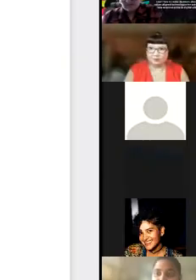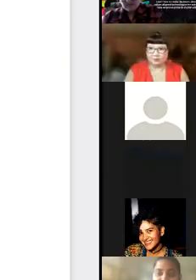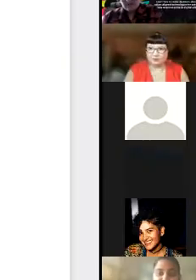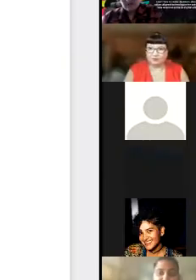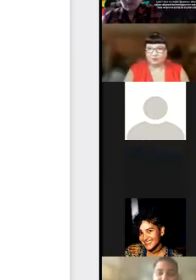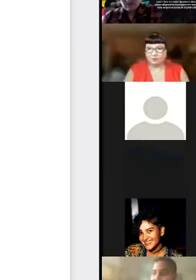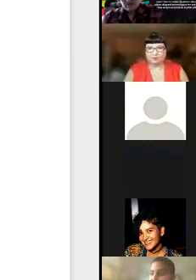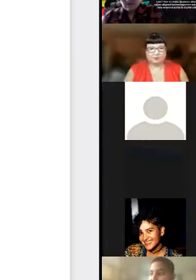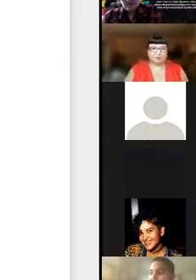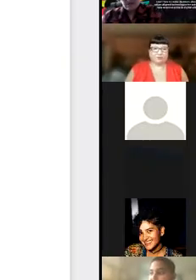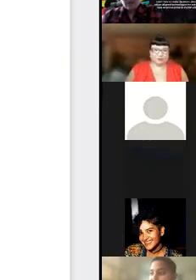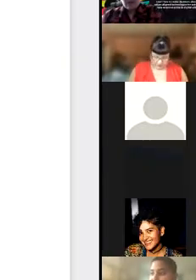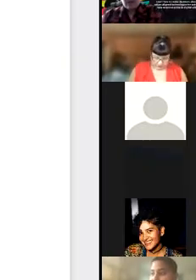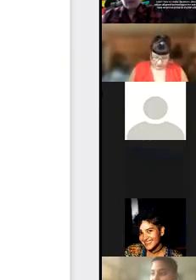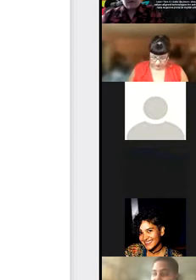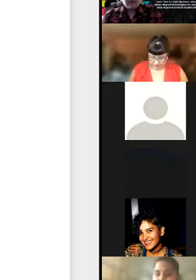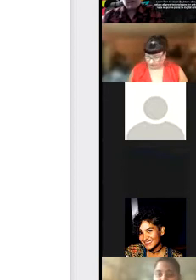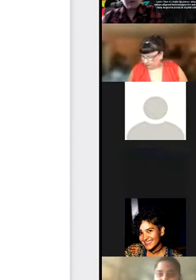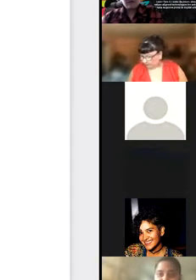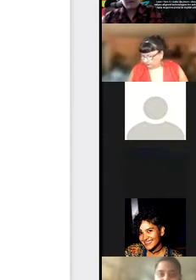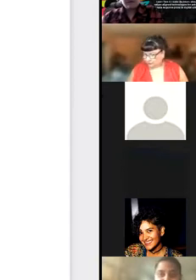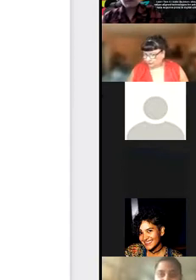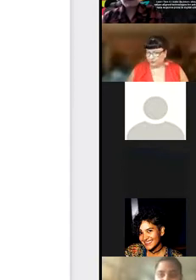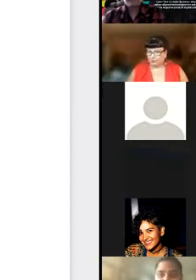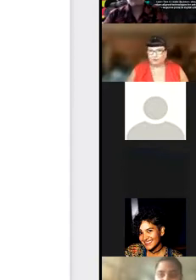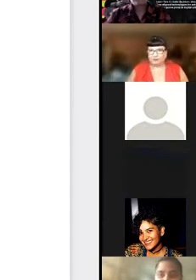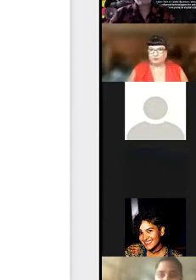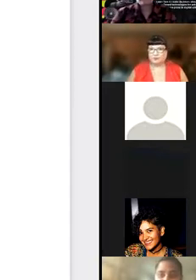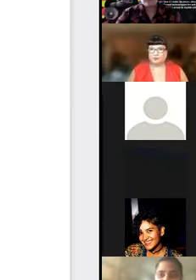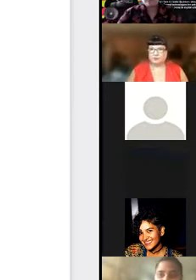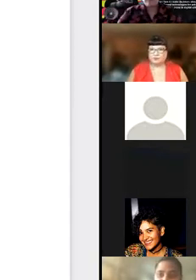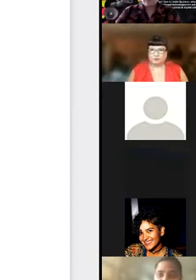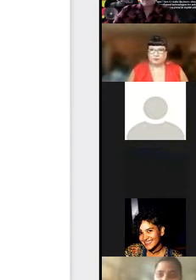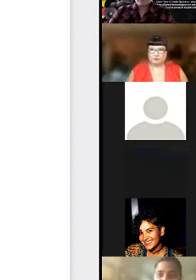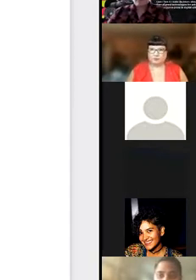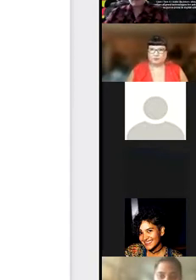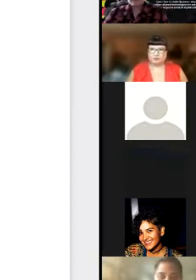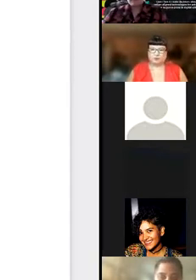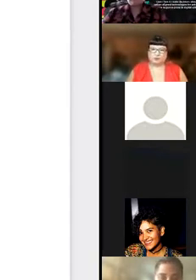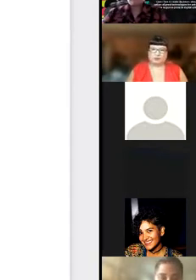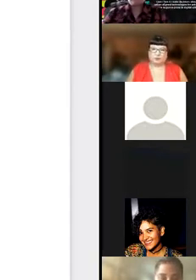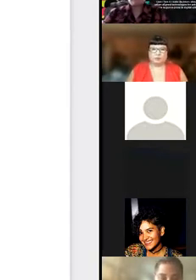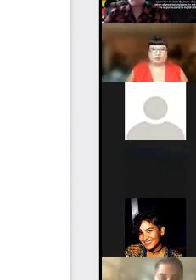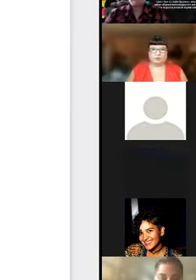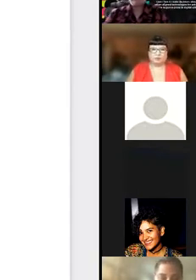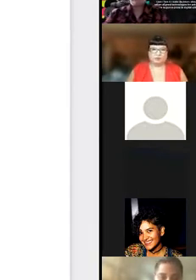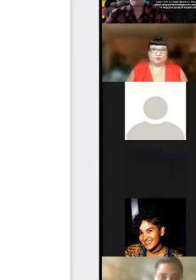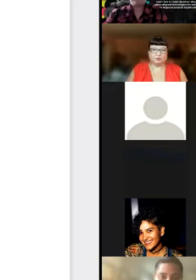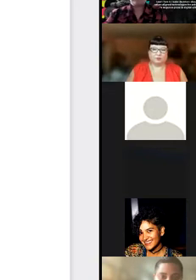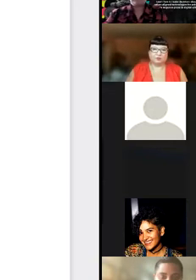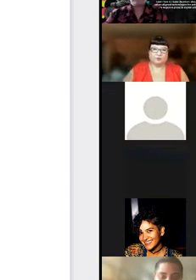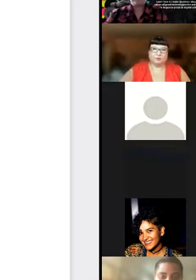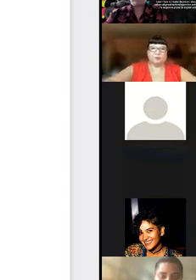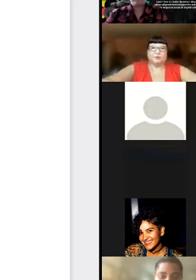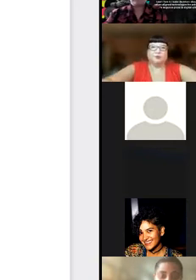sessions together, and we'll have a lot of opportunities to really get hands-on with things. Today, we're talking about